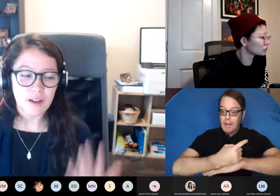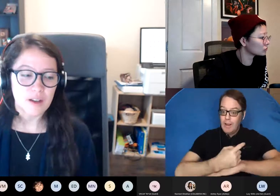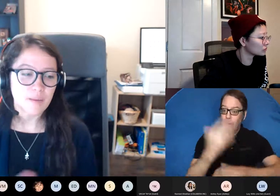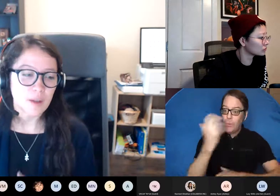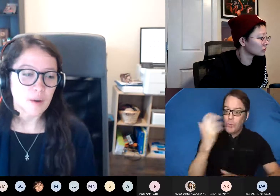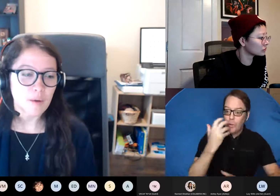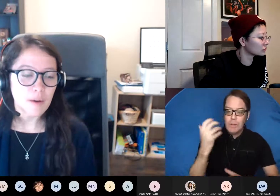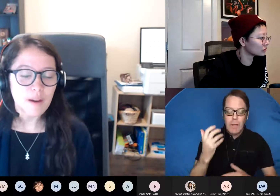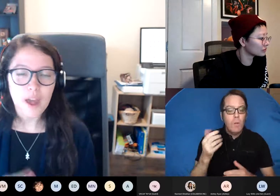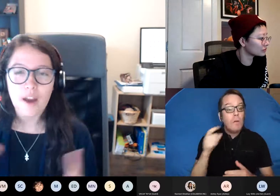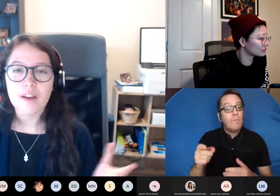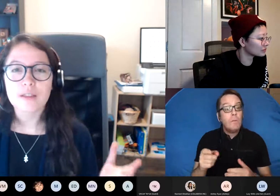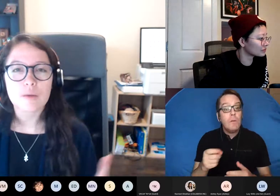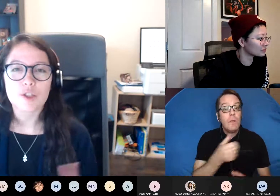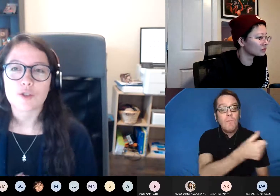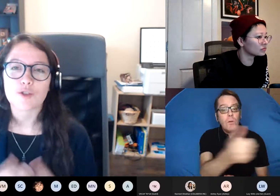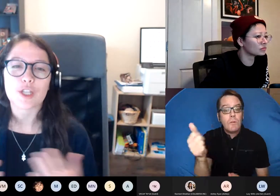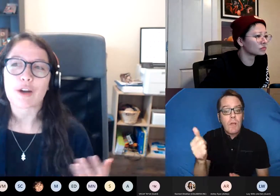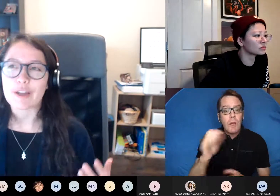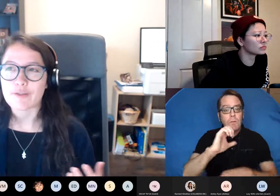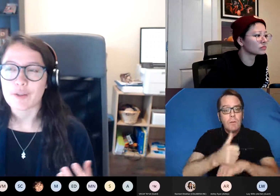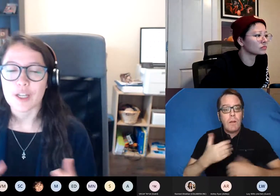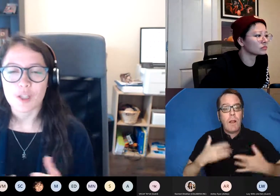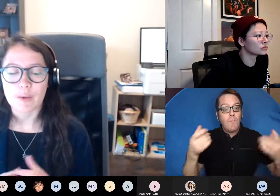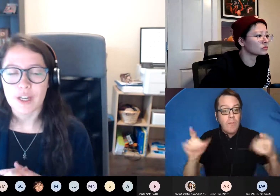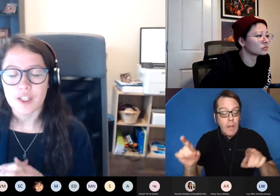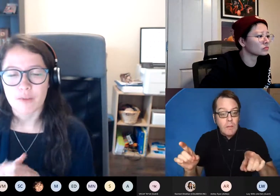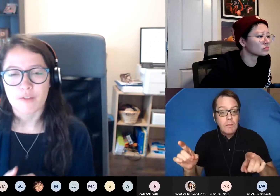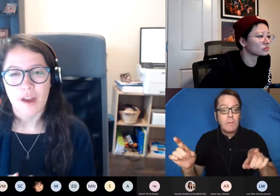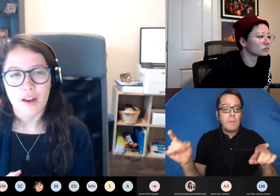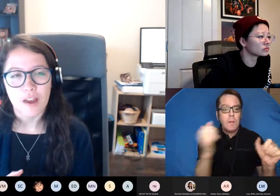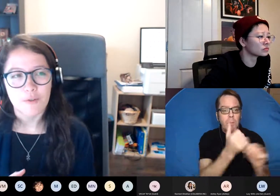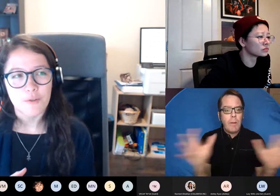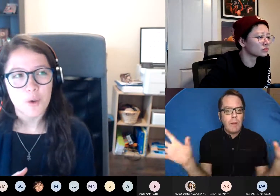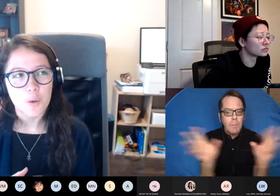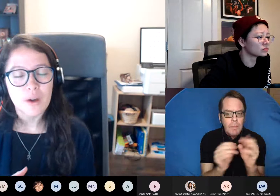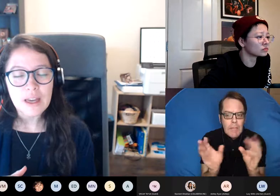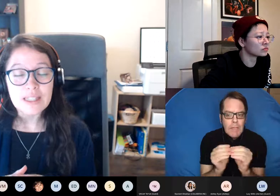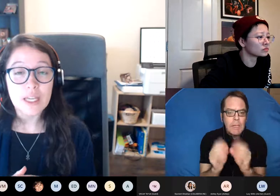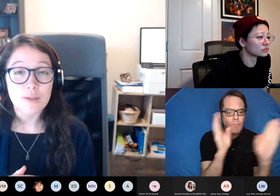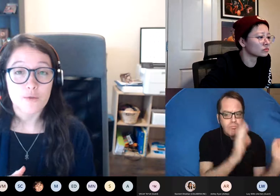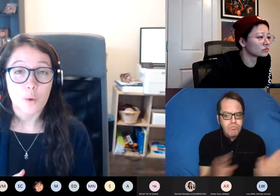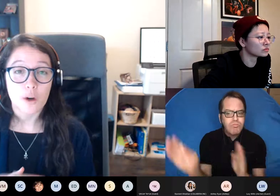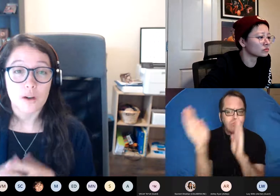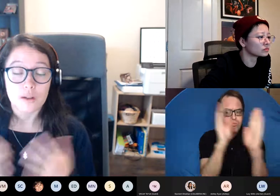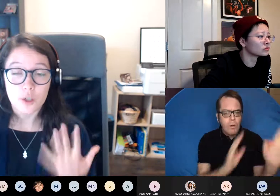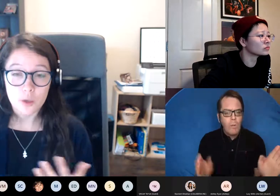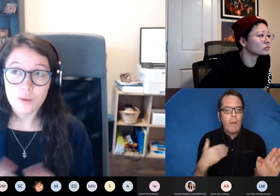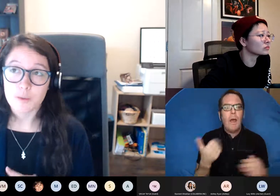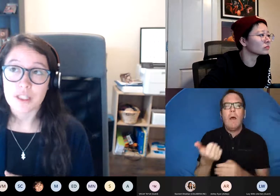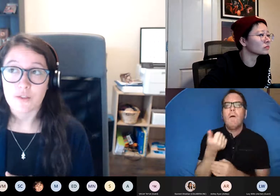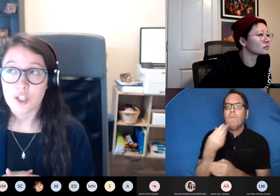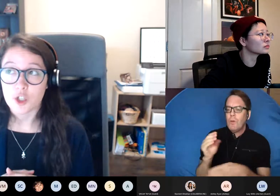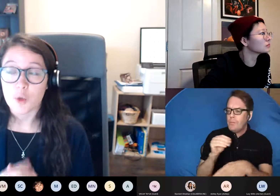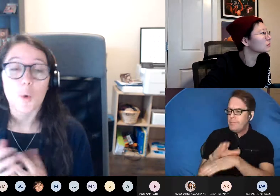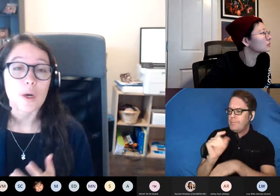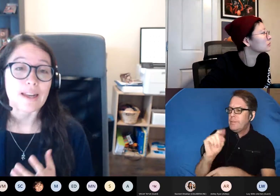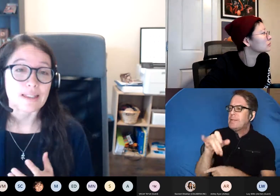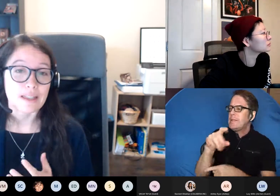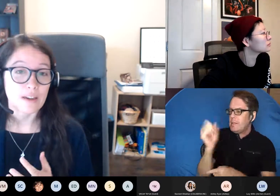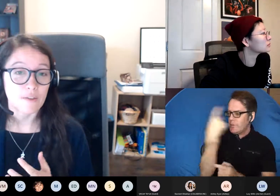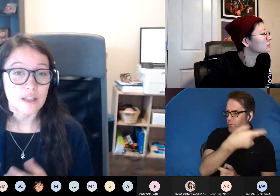or, areas in which to share information, we wanted to provide a few tips for you specific